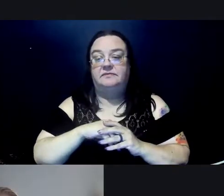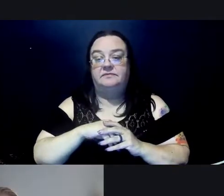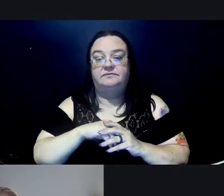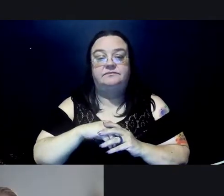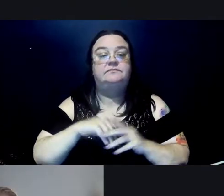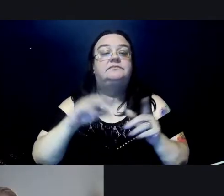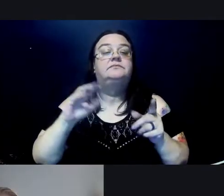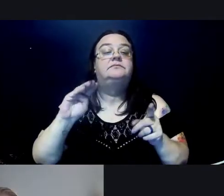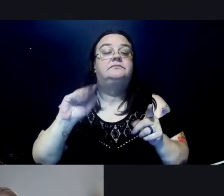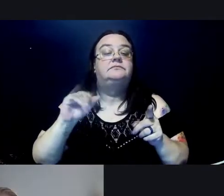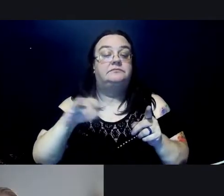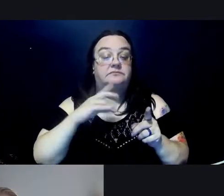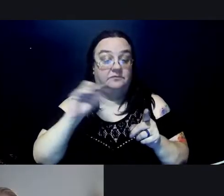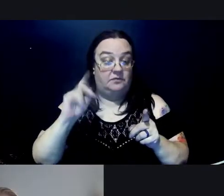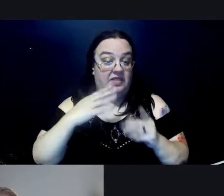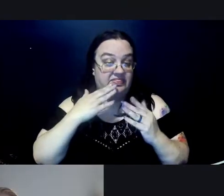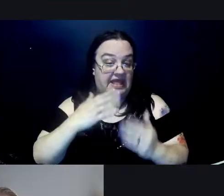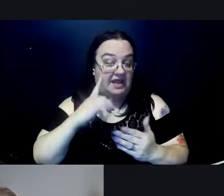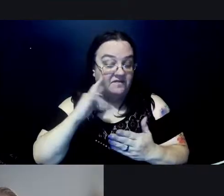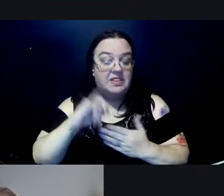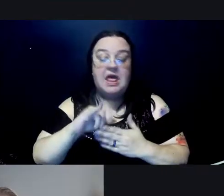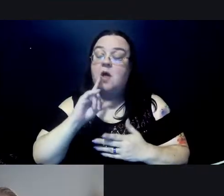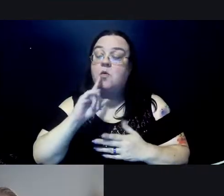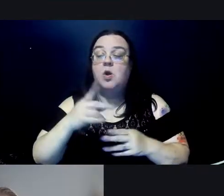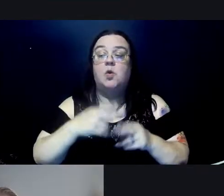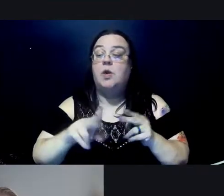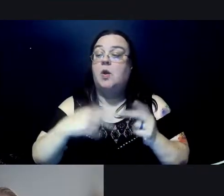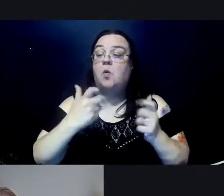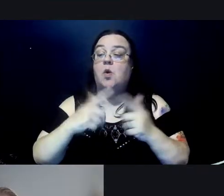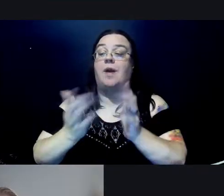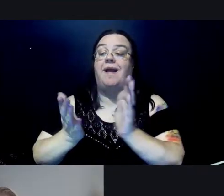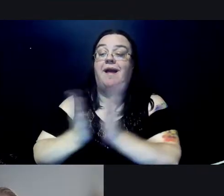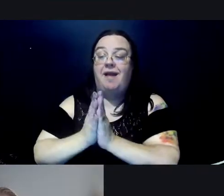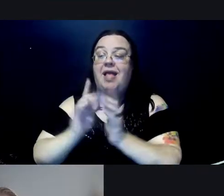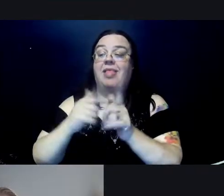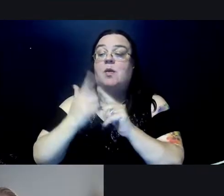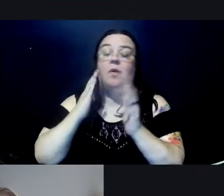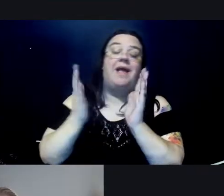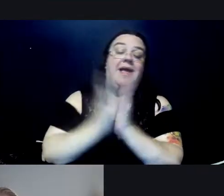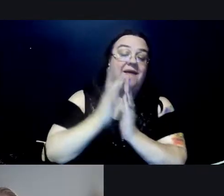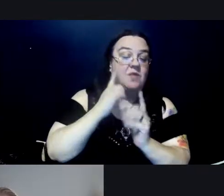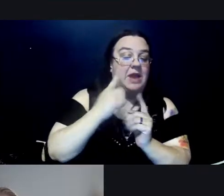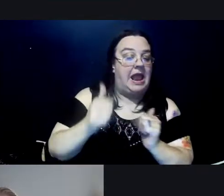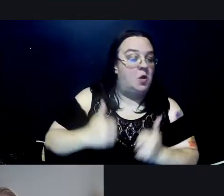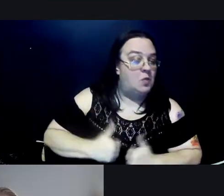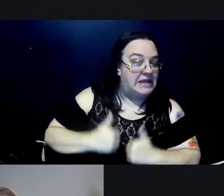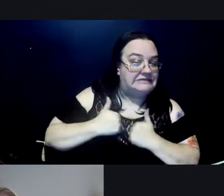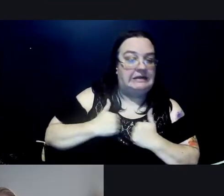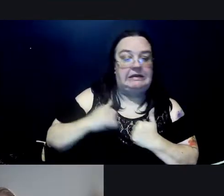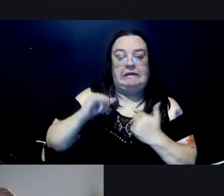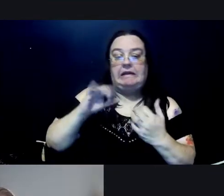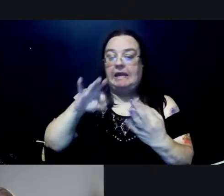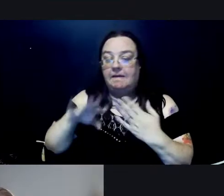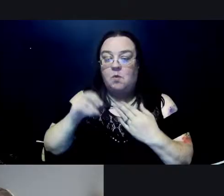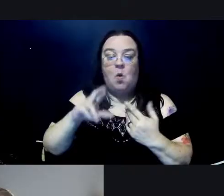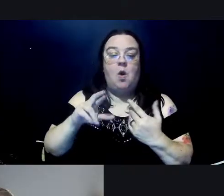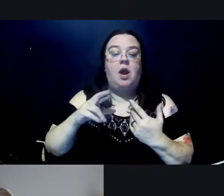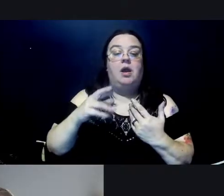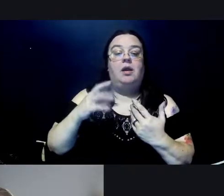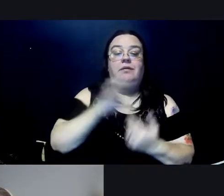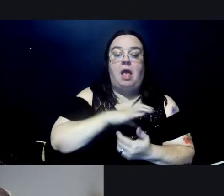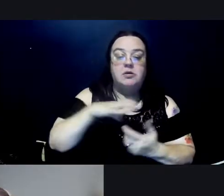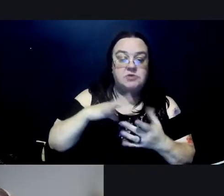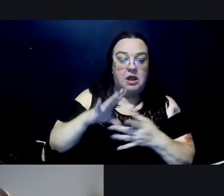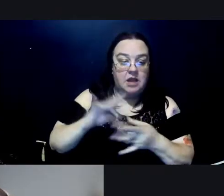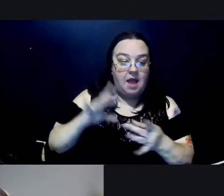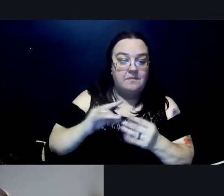All right, thank you for that. I want to quickly just ask, and then we'll ask for any resident input or council comments before we move on.